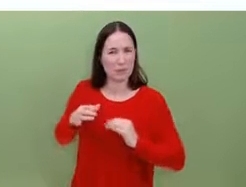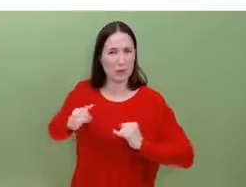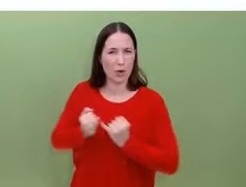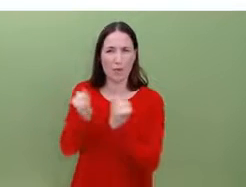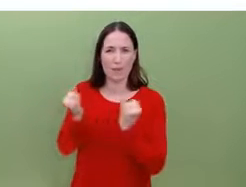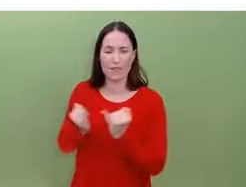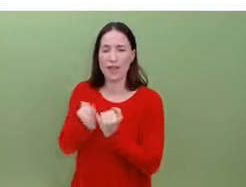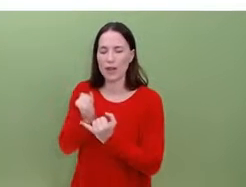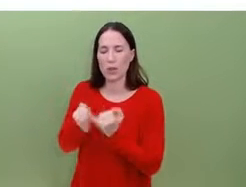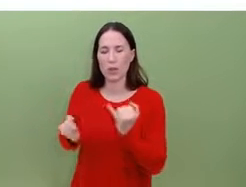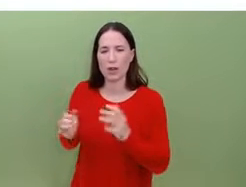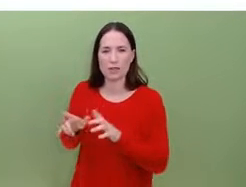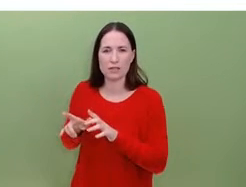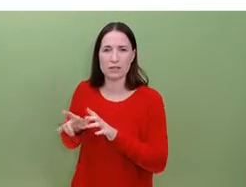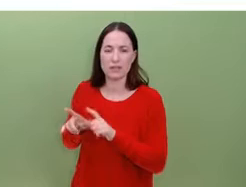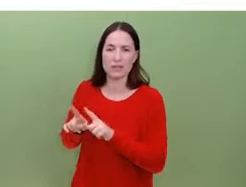them further apart.